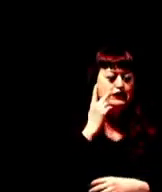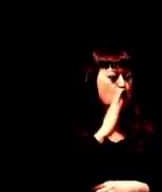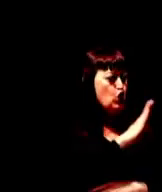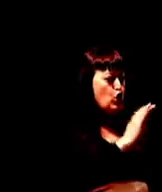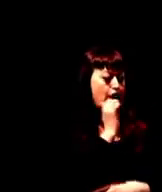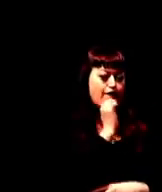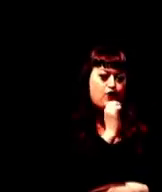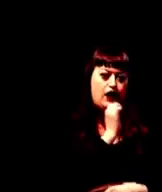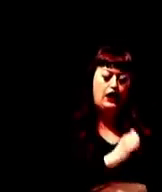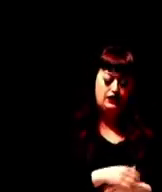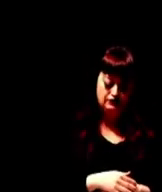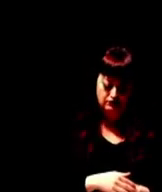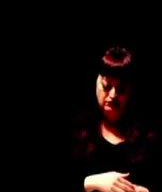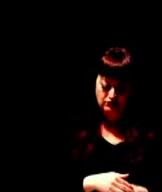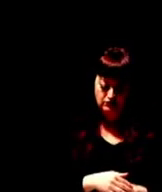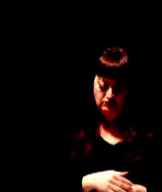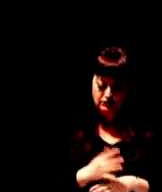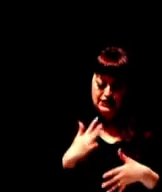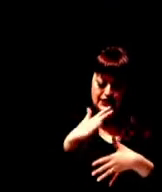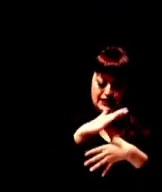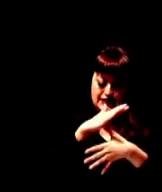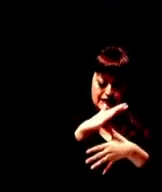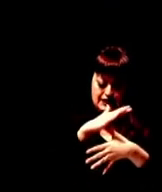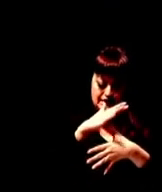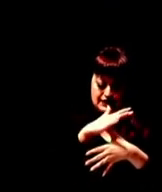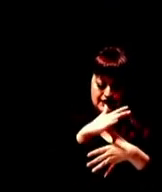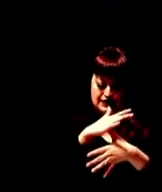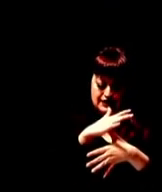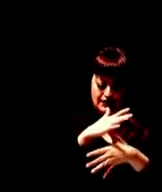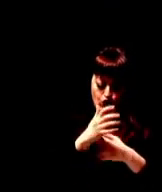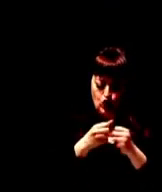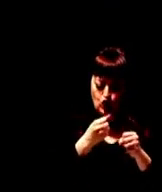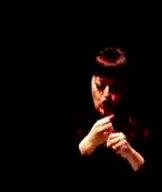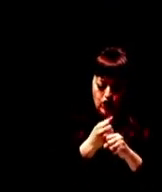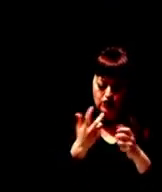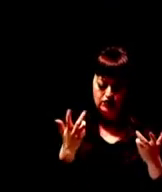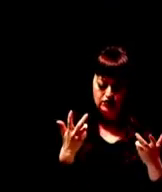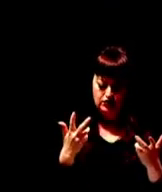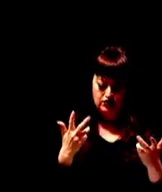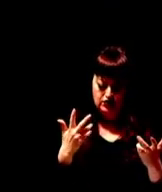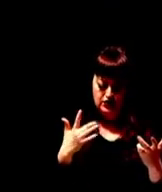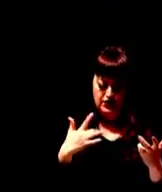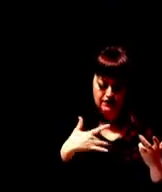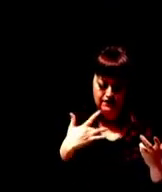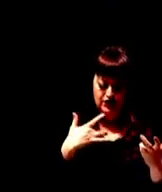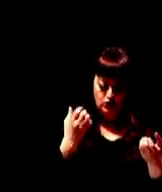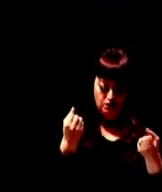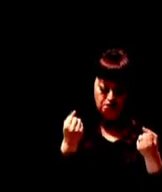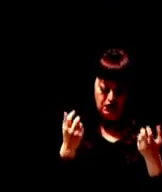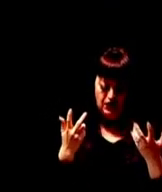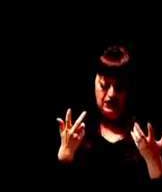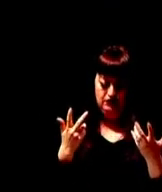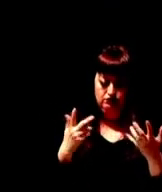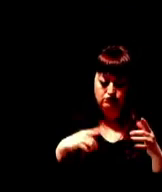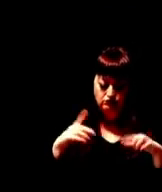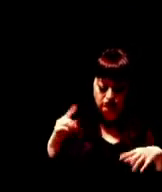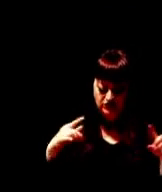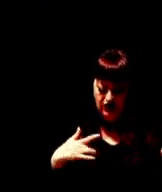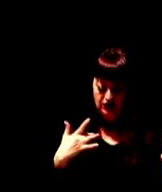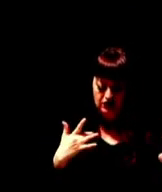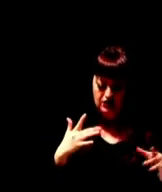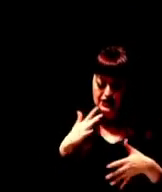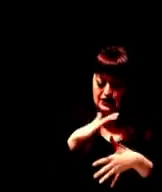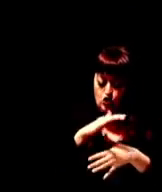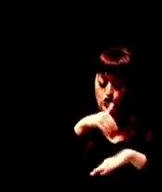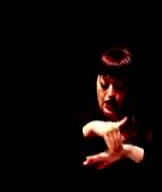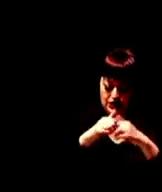day, because senior year, naturally, is filled with many lasts. Senior night for sports, the